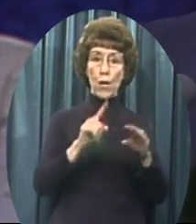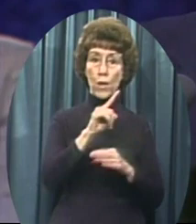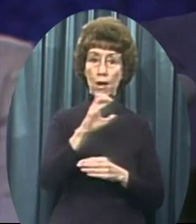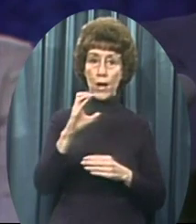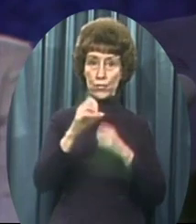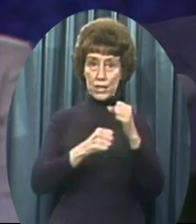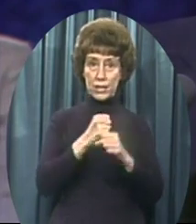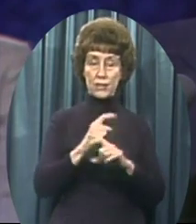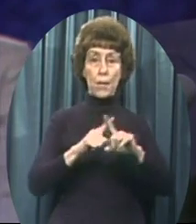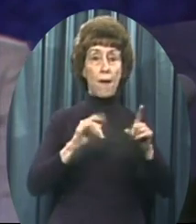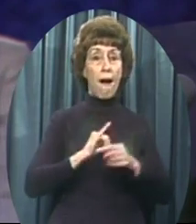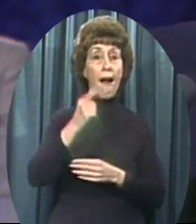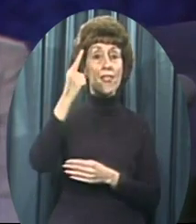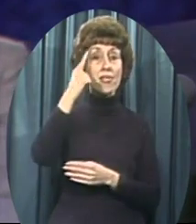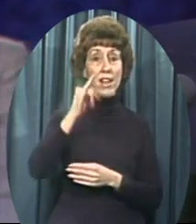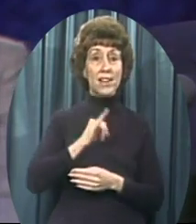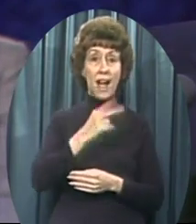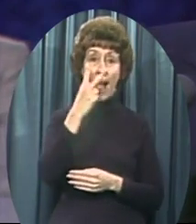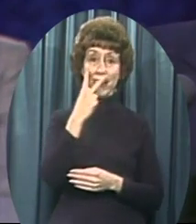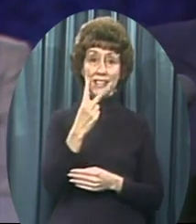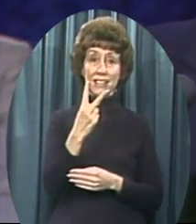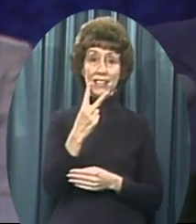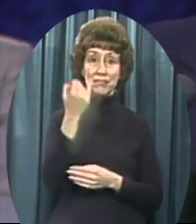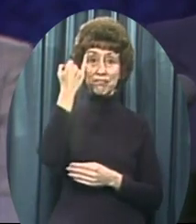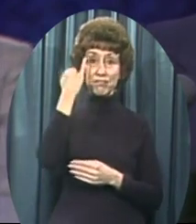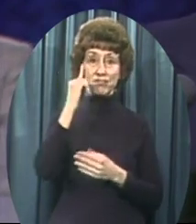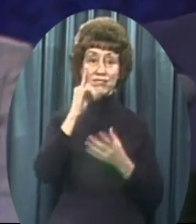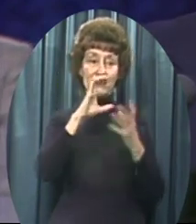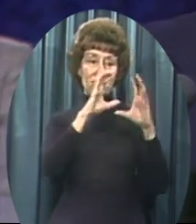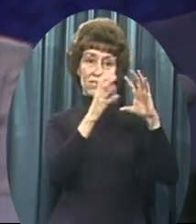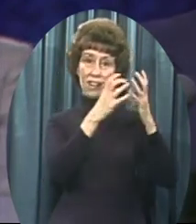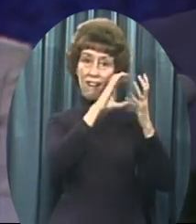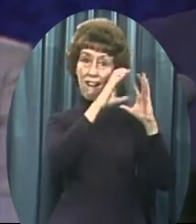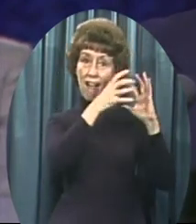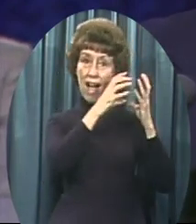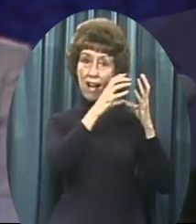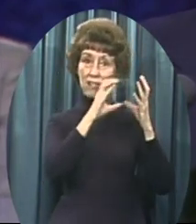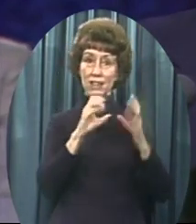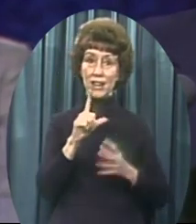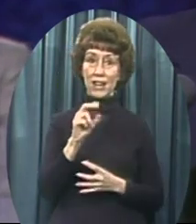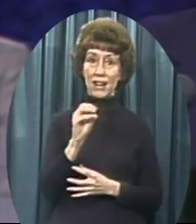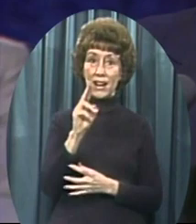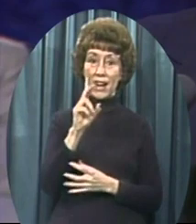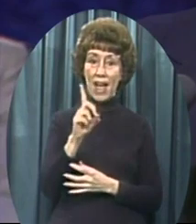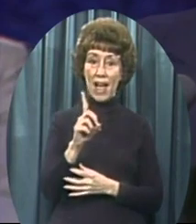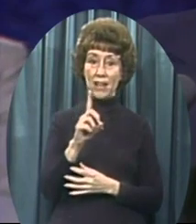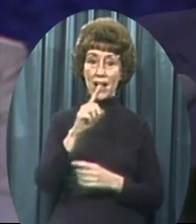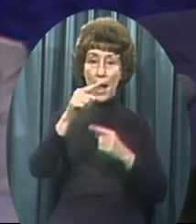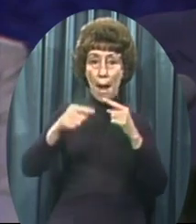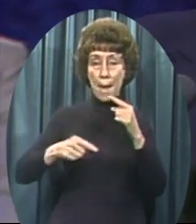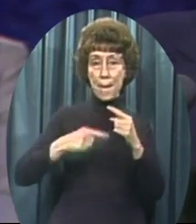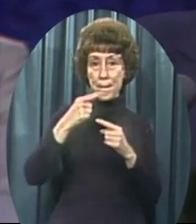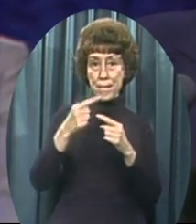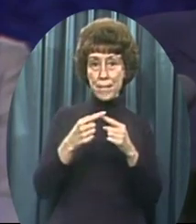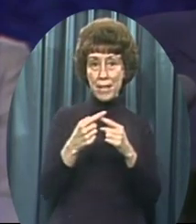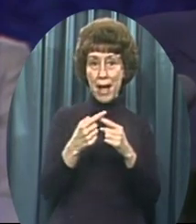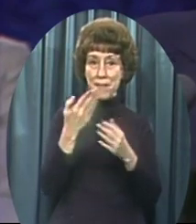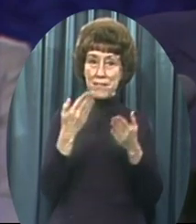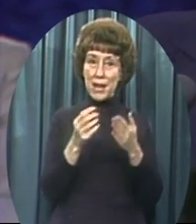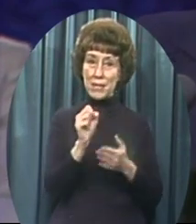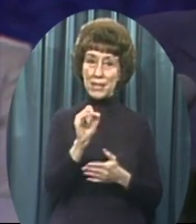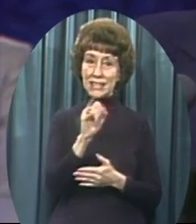But I think I see a cloud about the size of a man's hand on the horizon. And